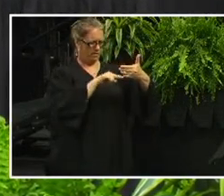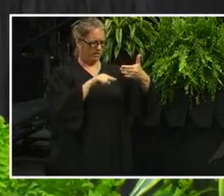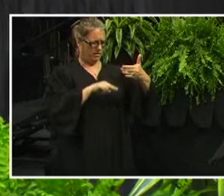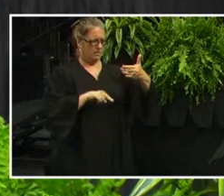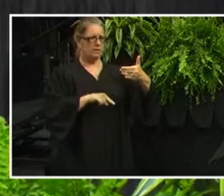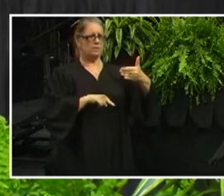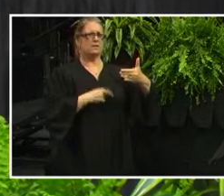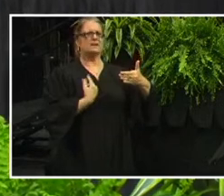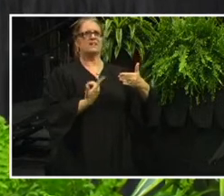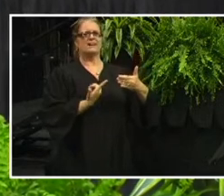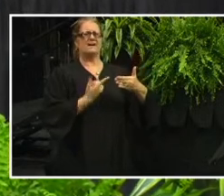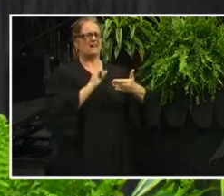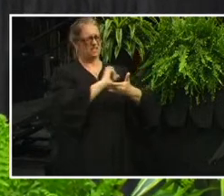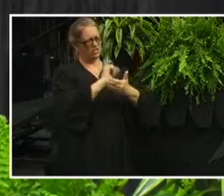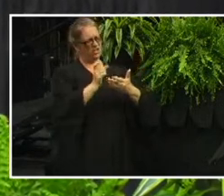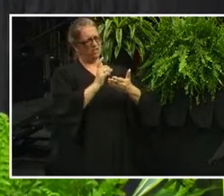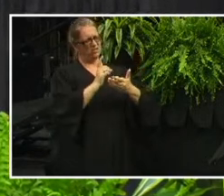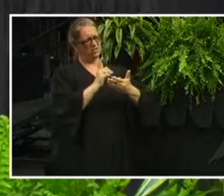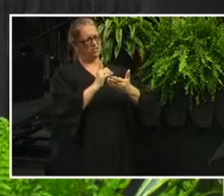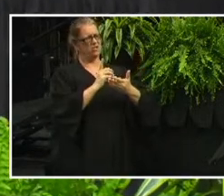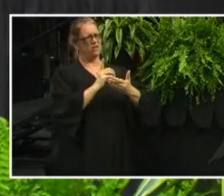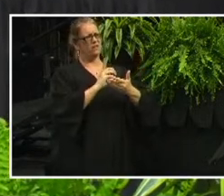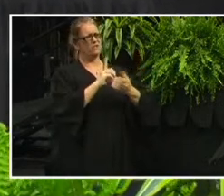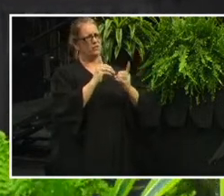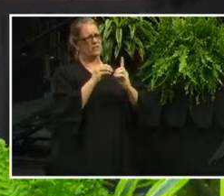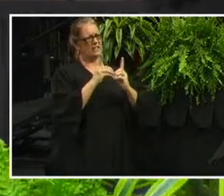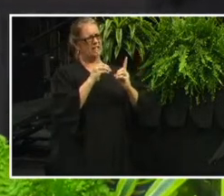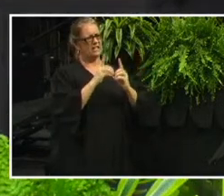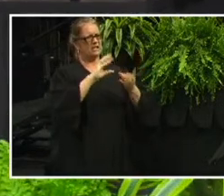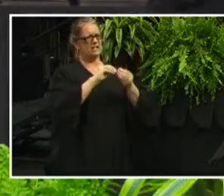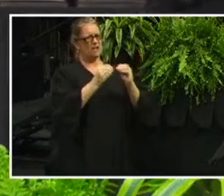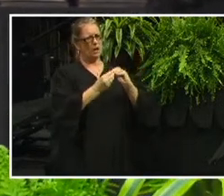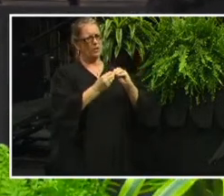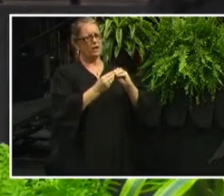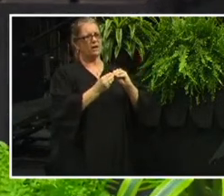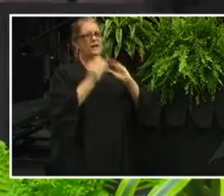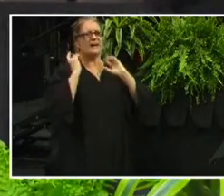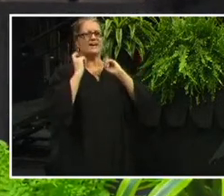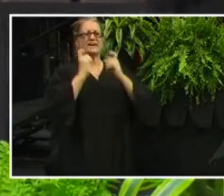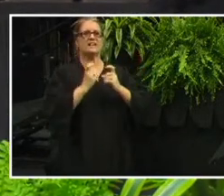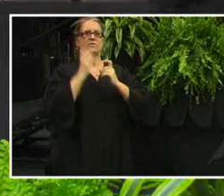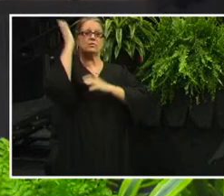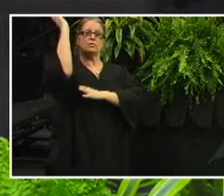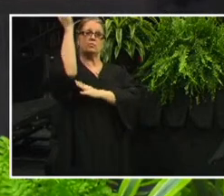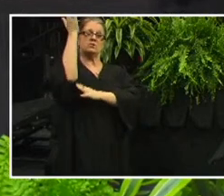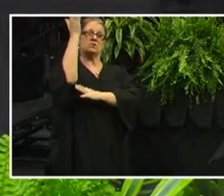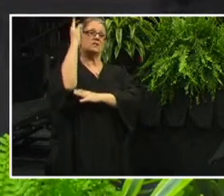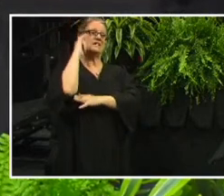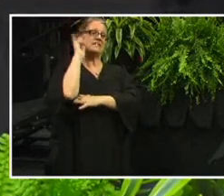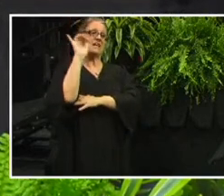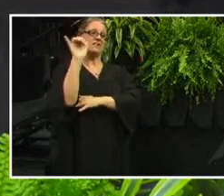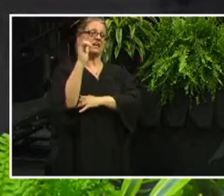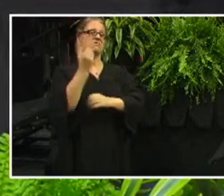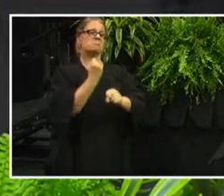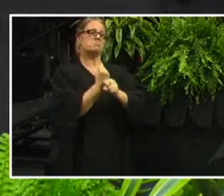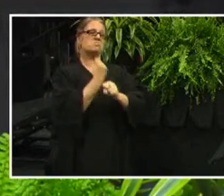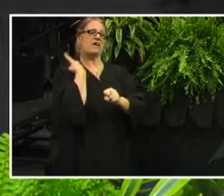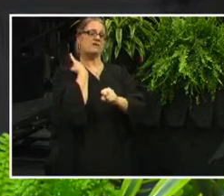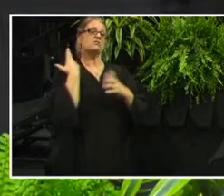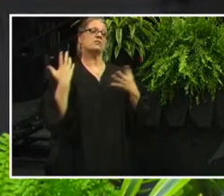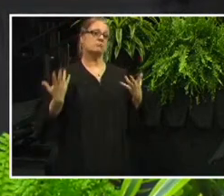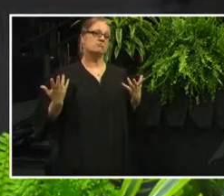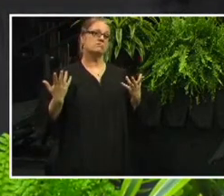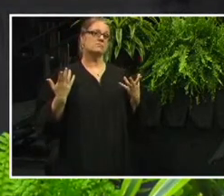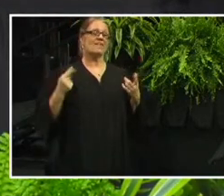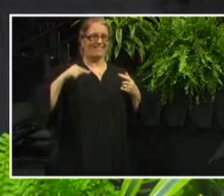I typically change a few dates and a few numbers, and then deliver a speech that sounds pretty much like last year's.